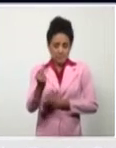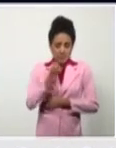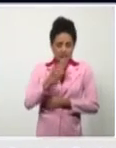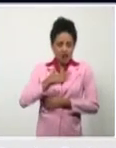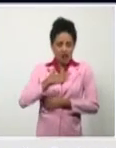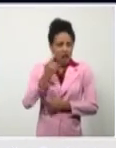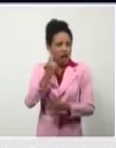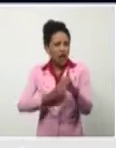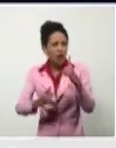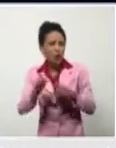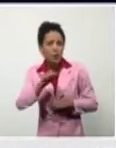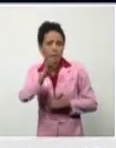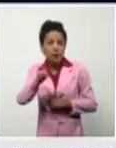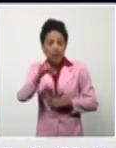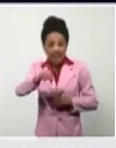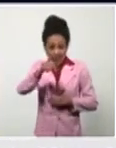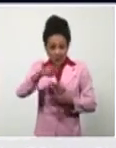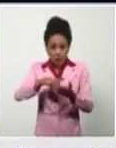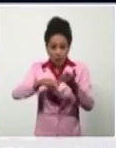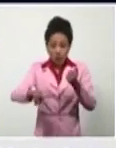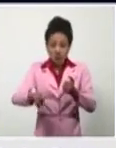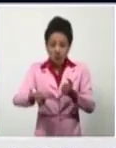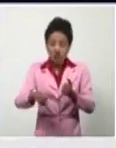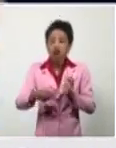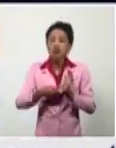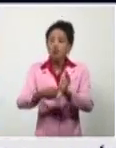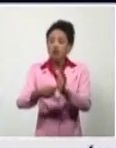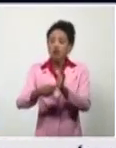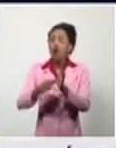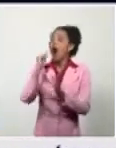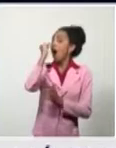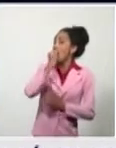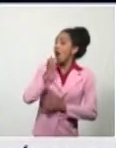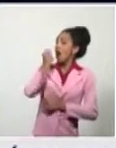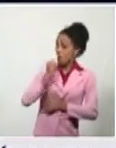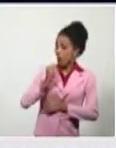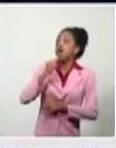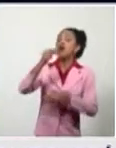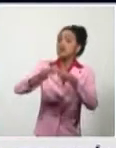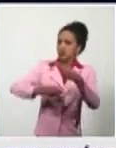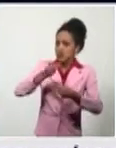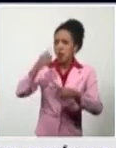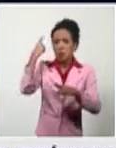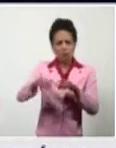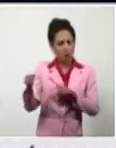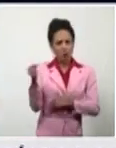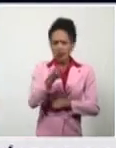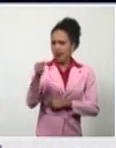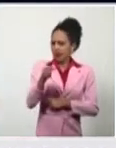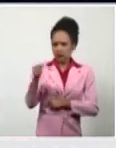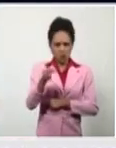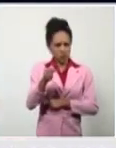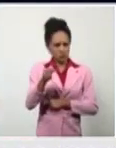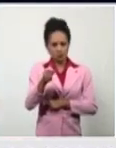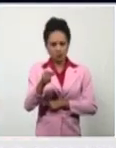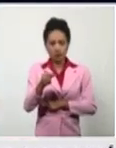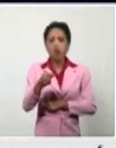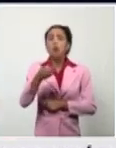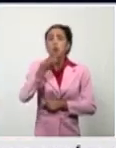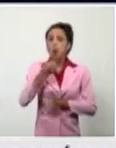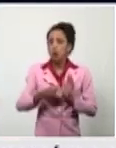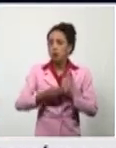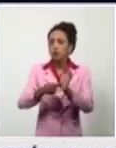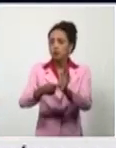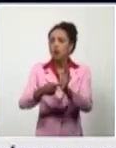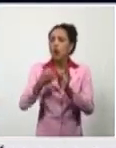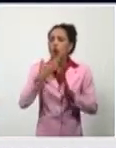messages, these provinces have processed samples, and again, the sample processing is